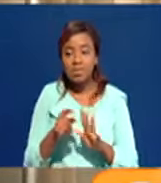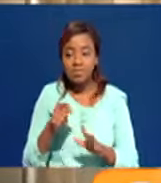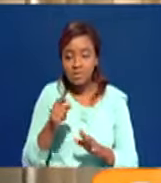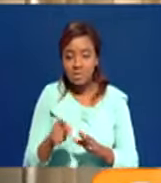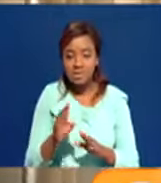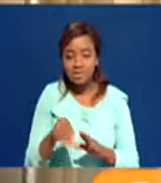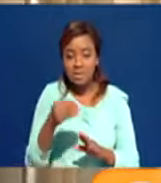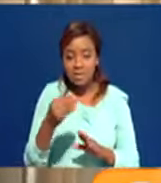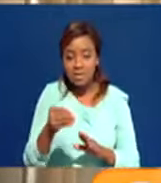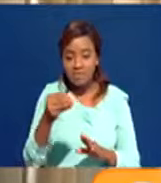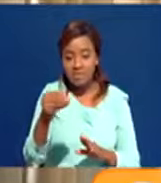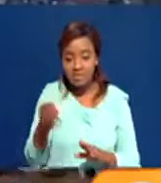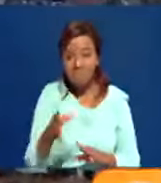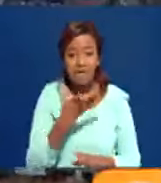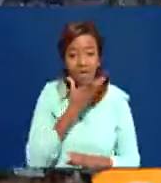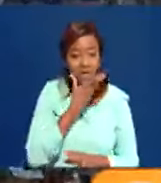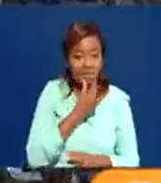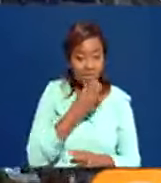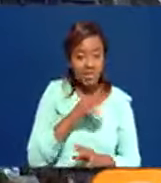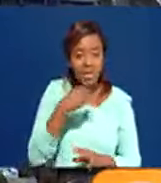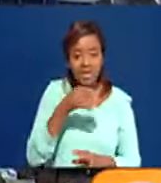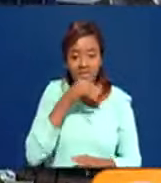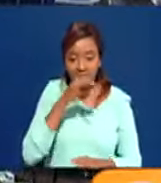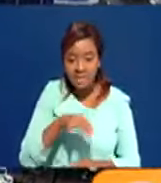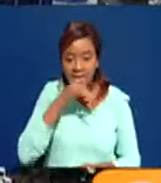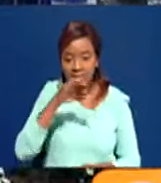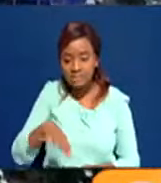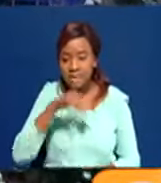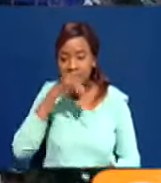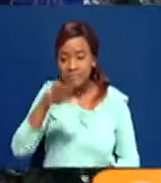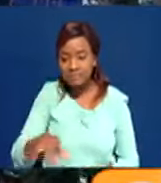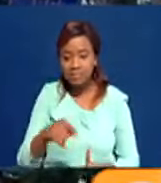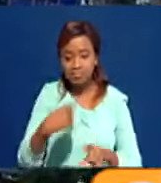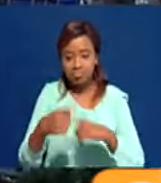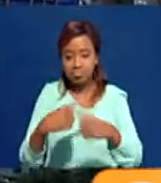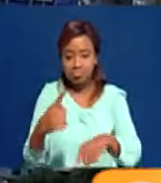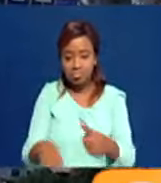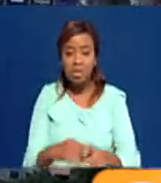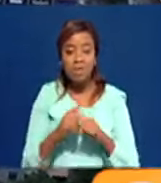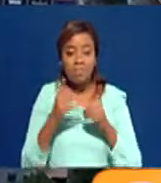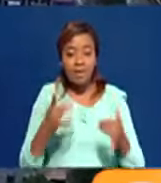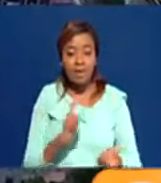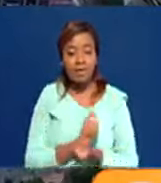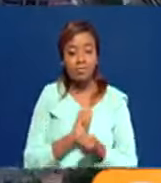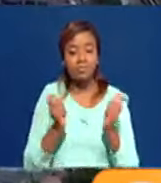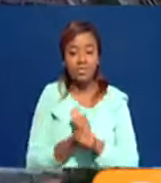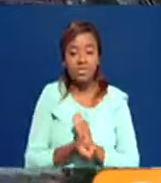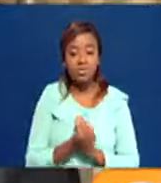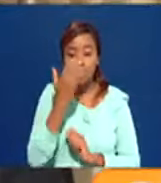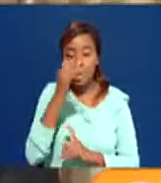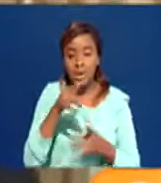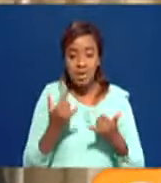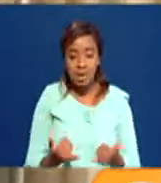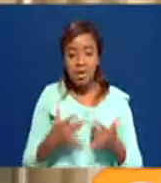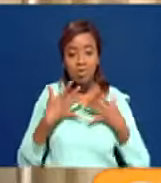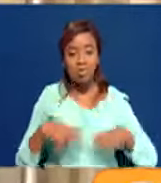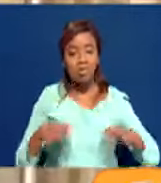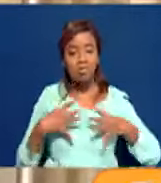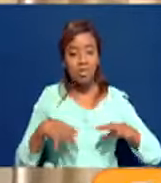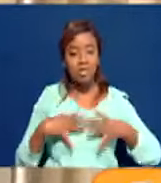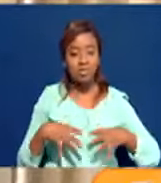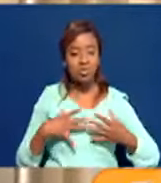of fathers. But so much has since changed due to the population surge. Population has grown.